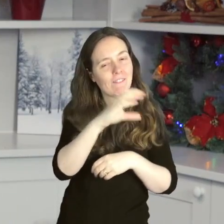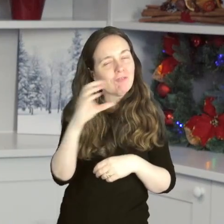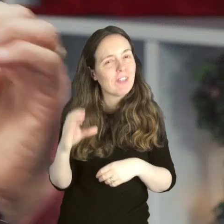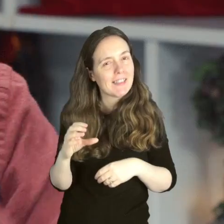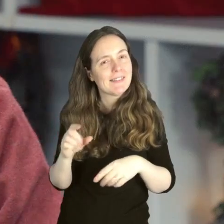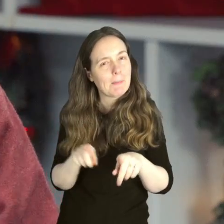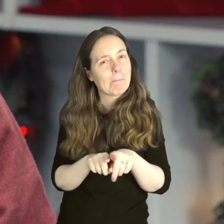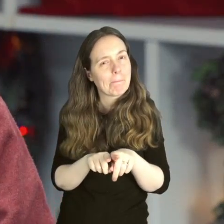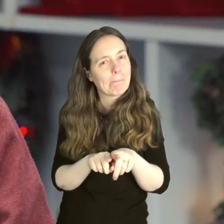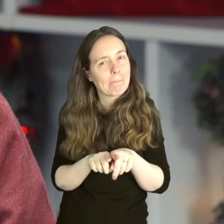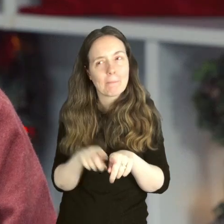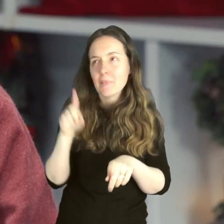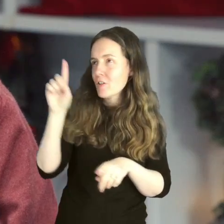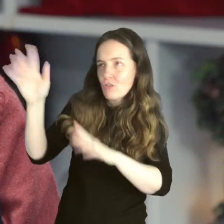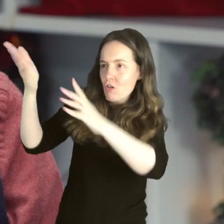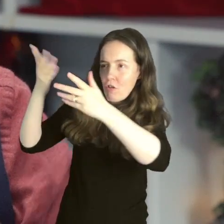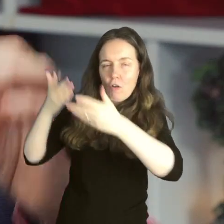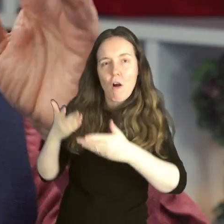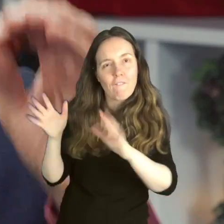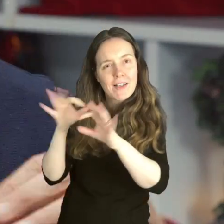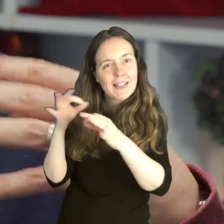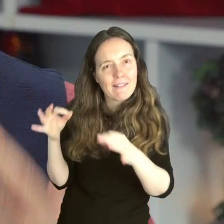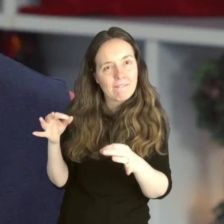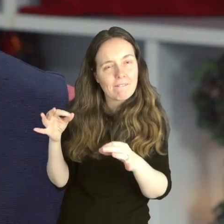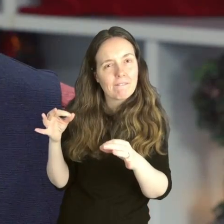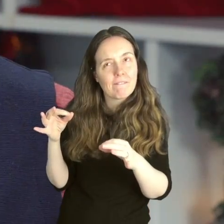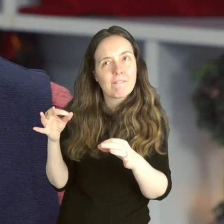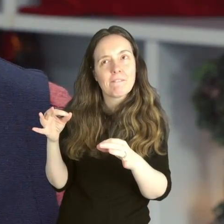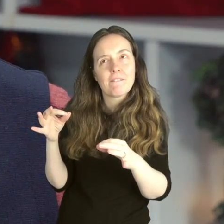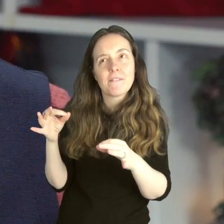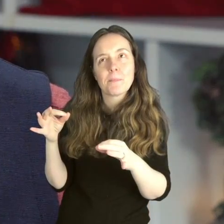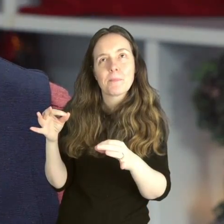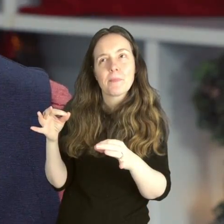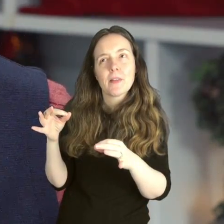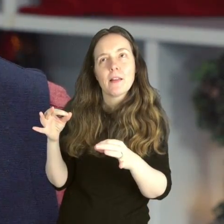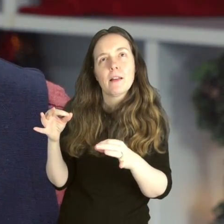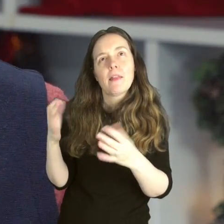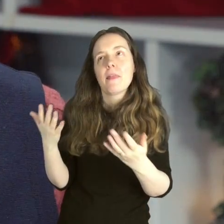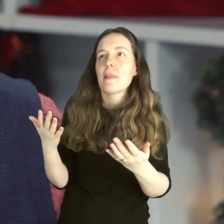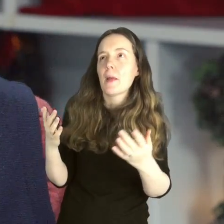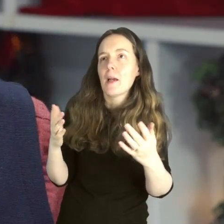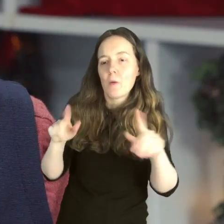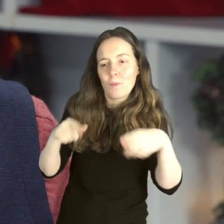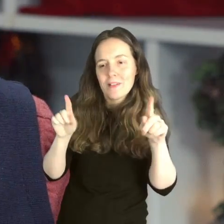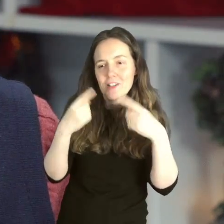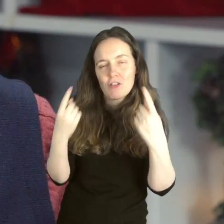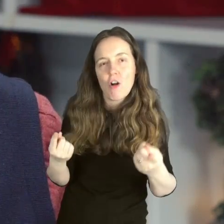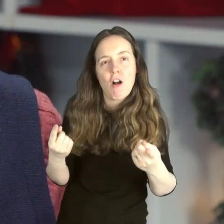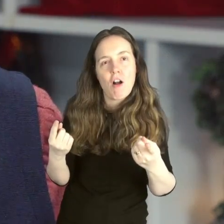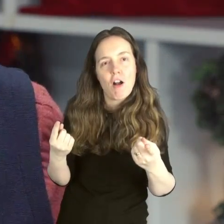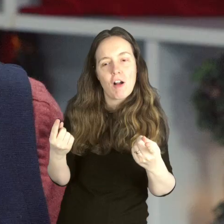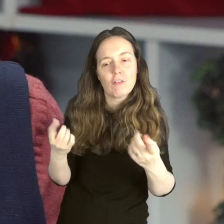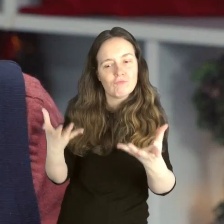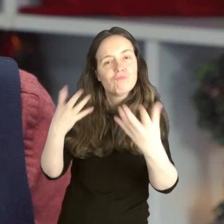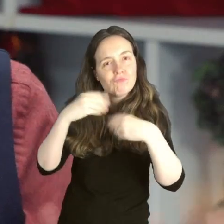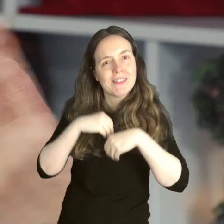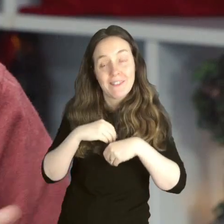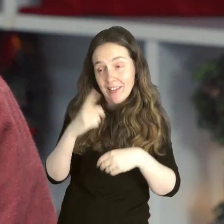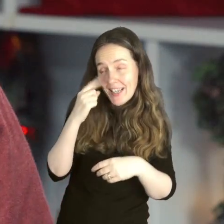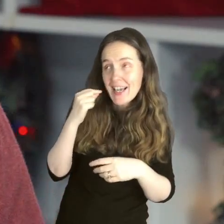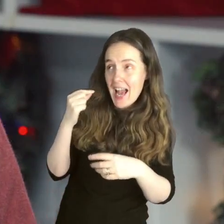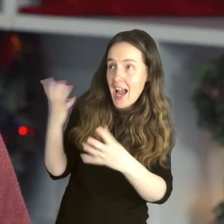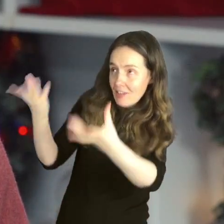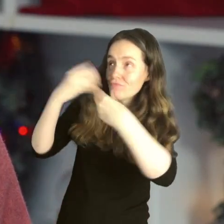offers us a gift we are not capable of receiving. And